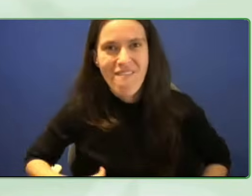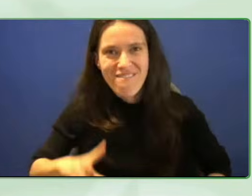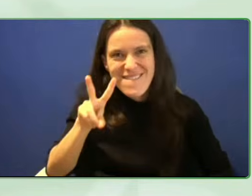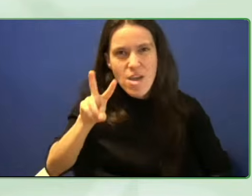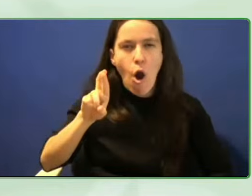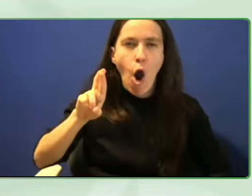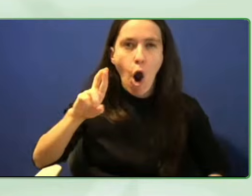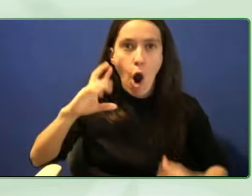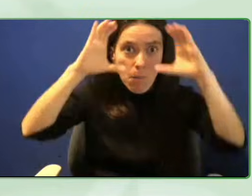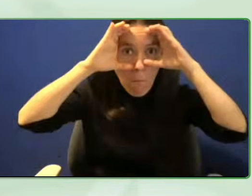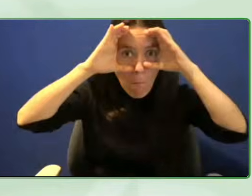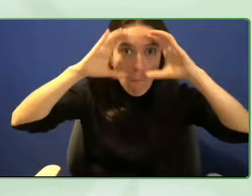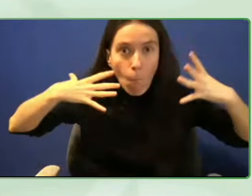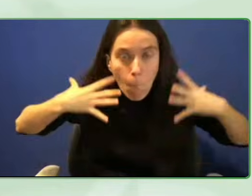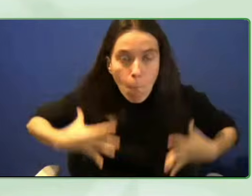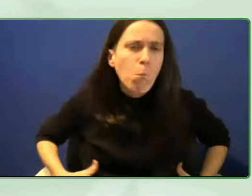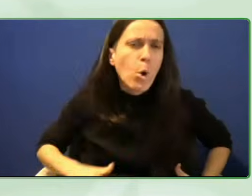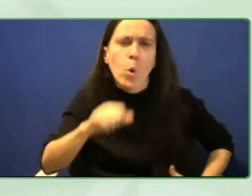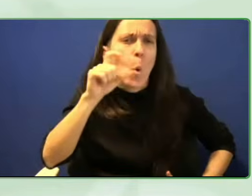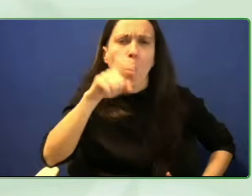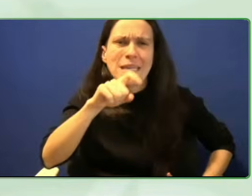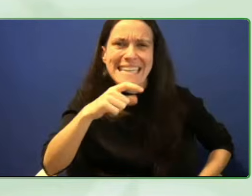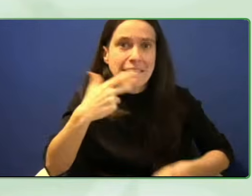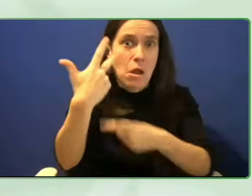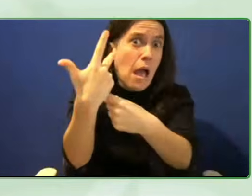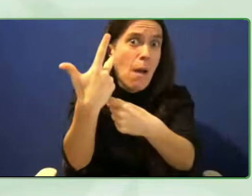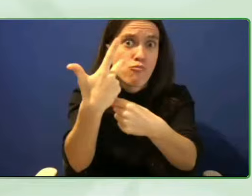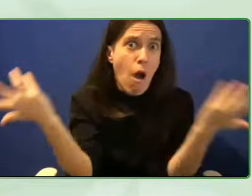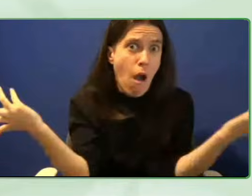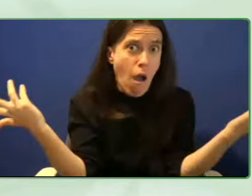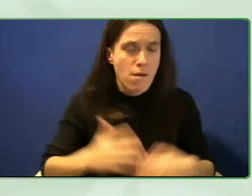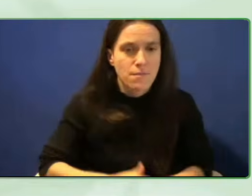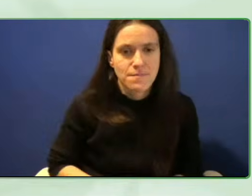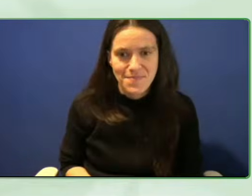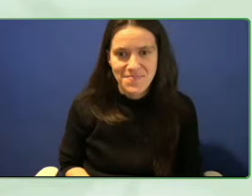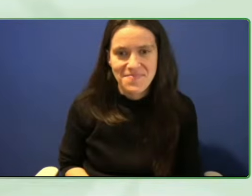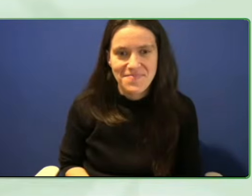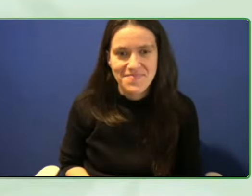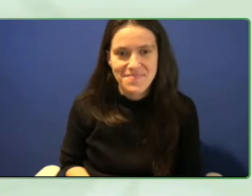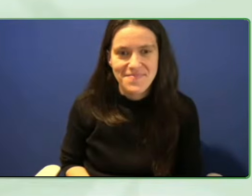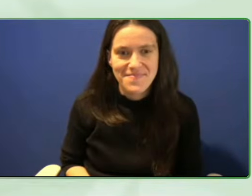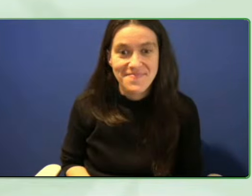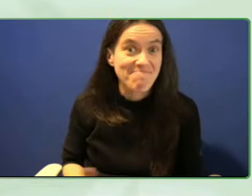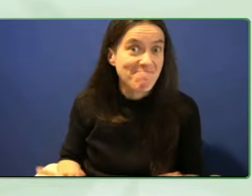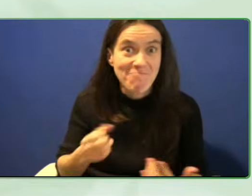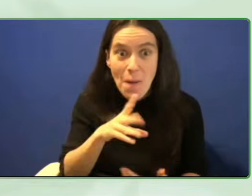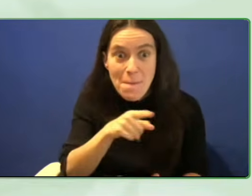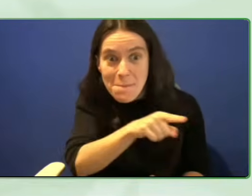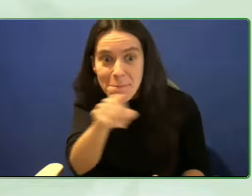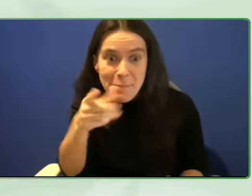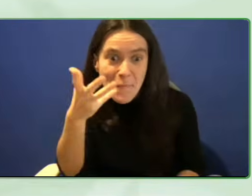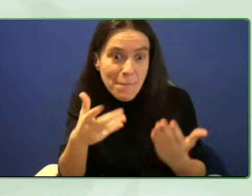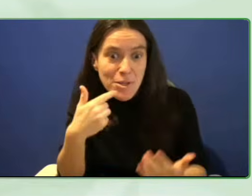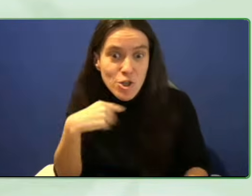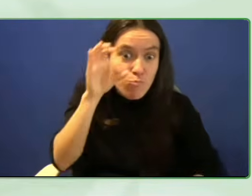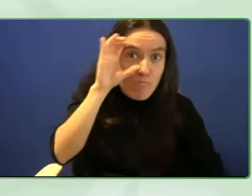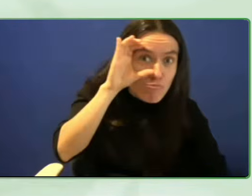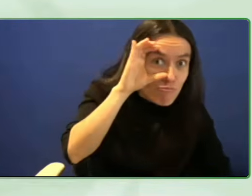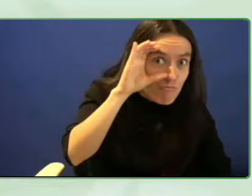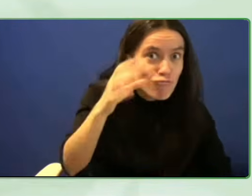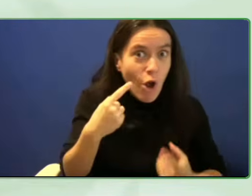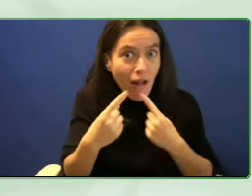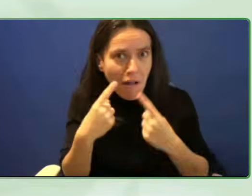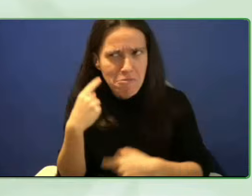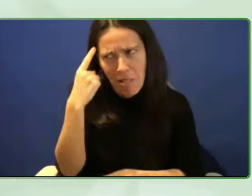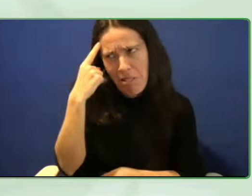So, Ian Hamilton, if you're listening or watching, come and talk to Mike, or Tara, or Bryce.